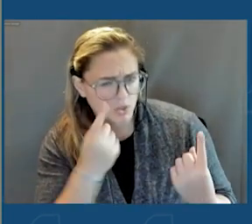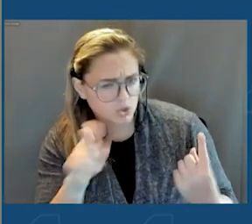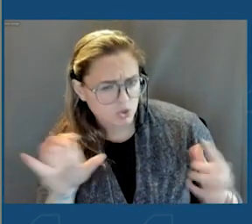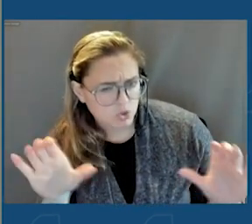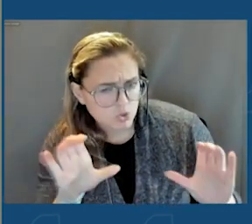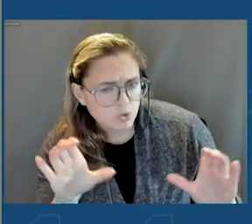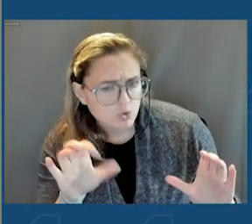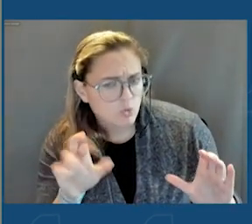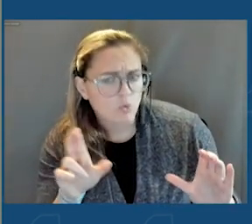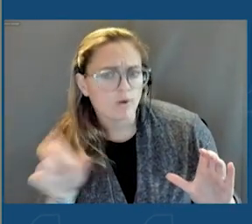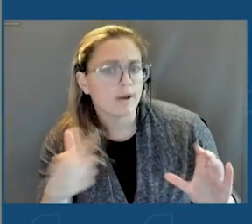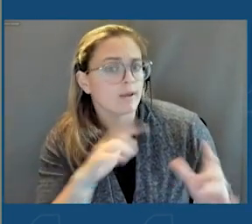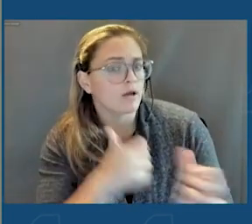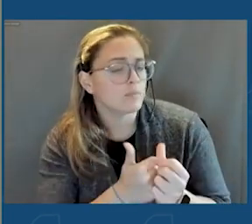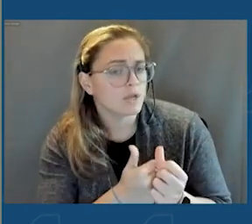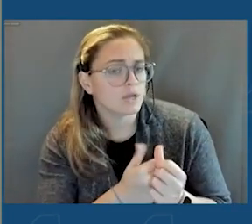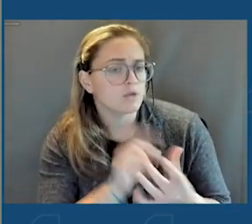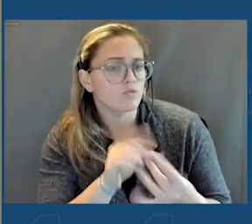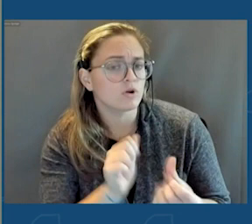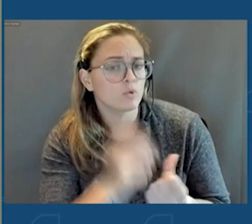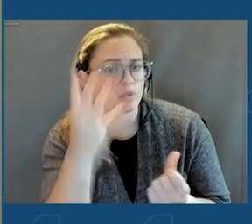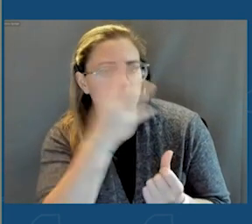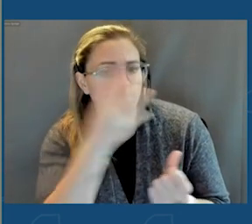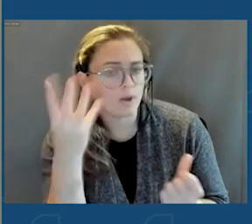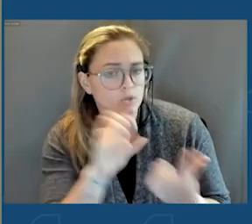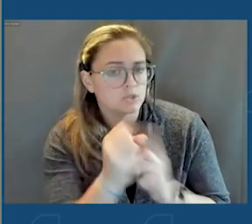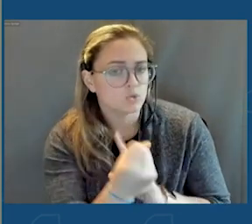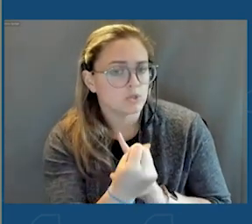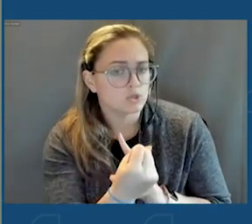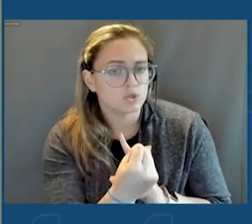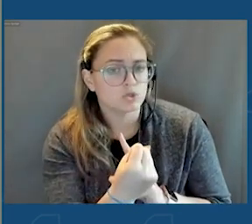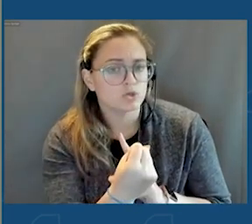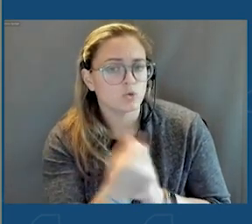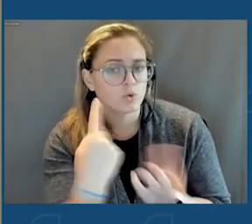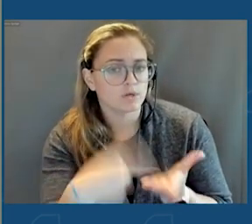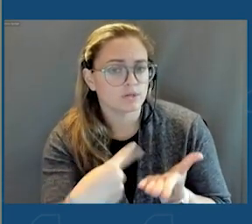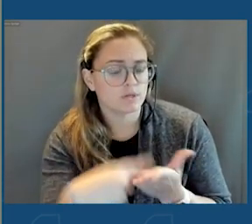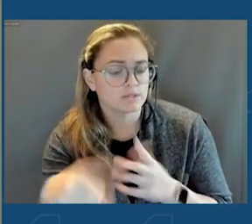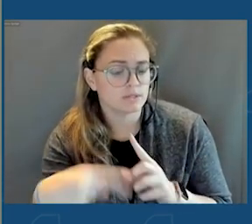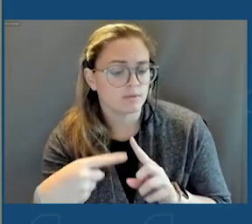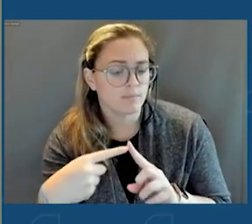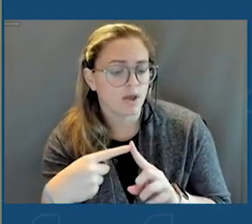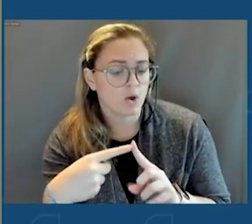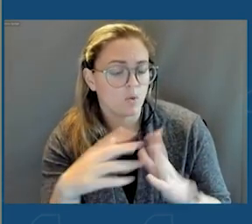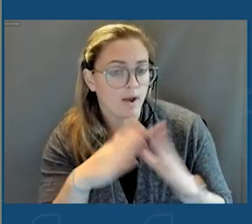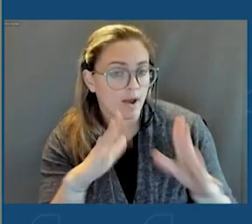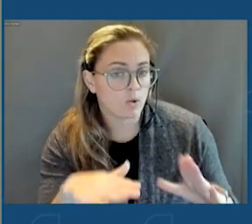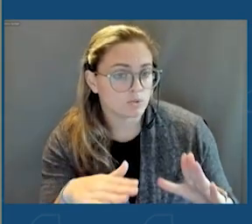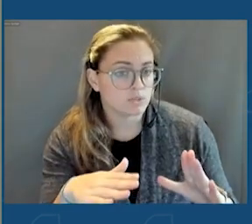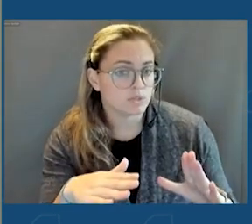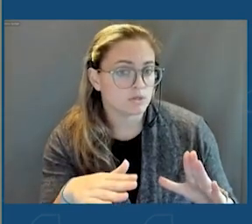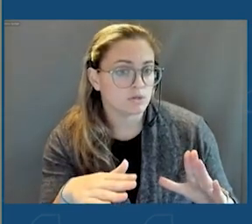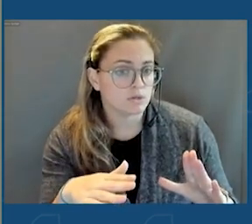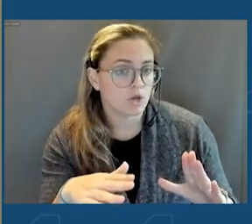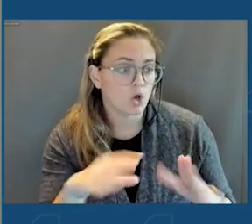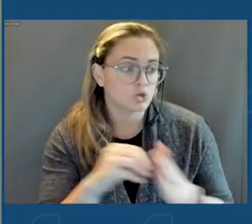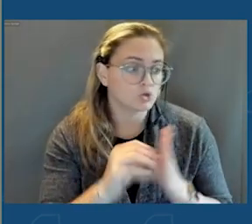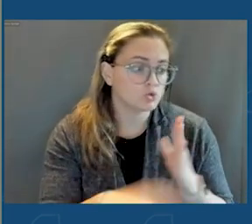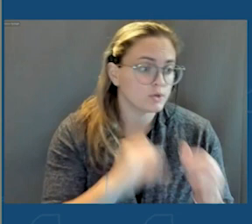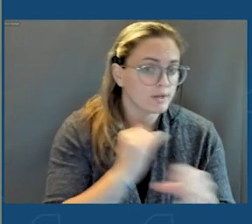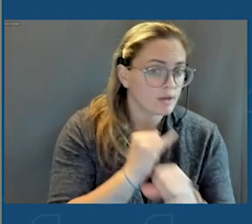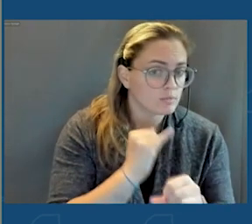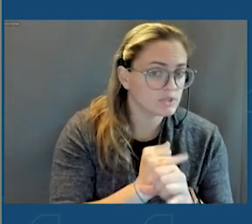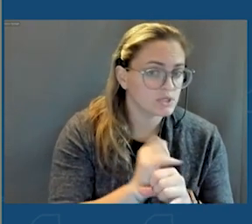is there any update on the migrant situation and any discussion about housing them on SUNY campuses or response from the federal